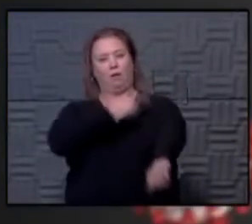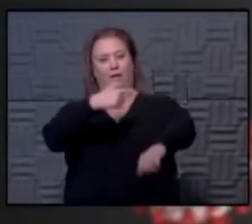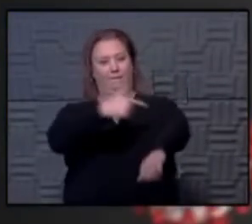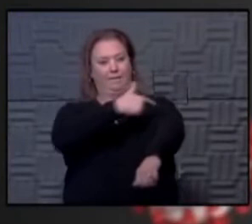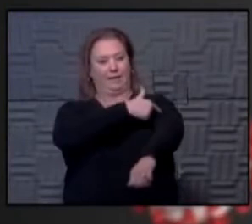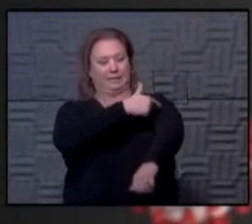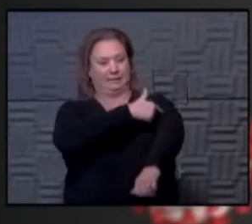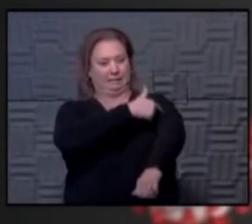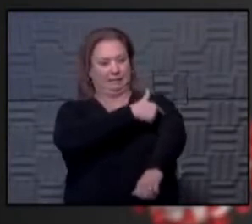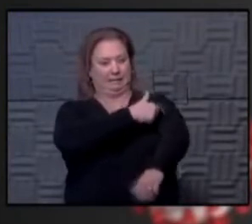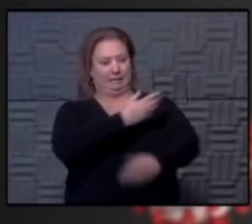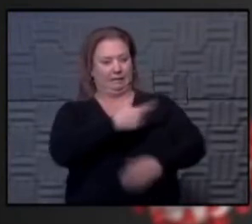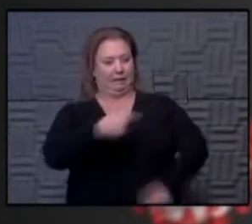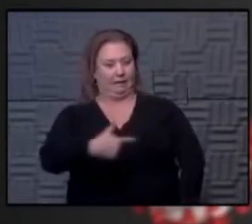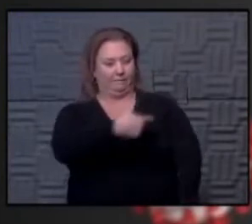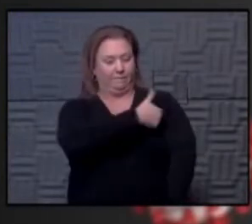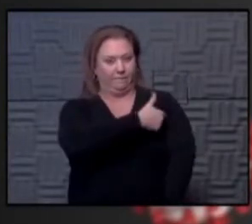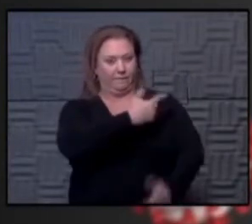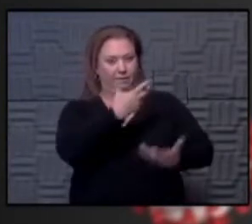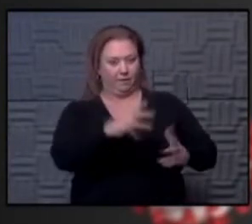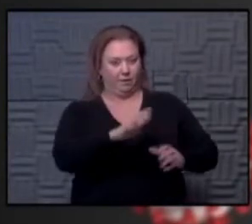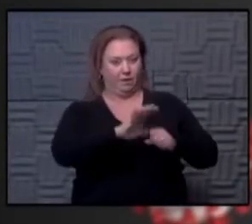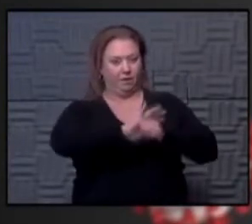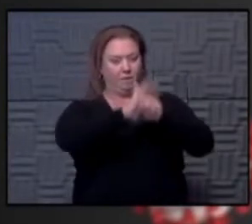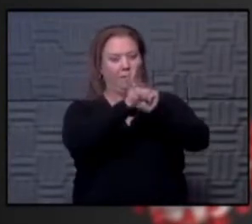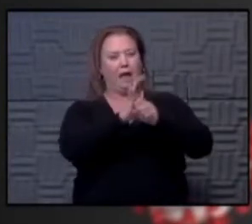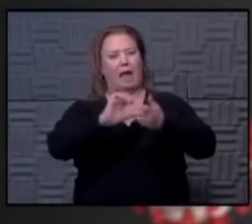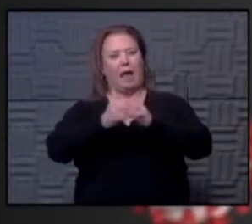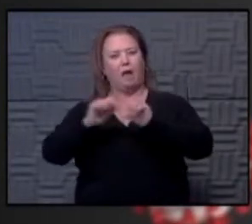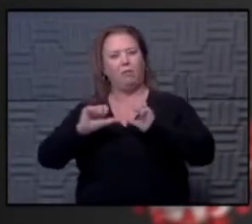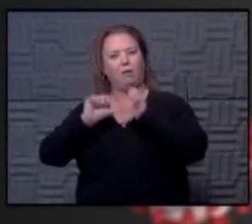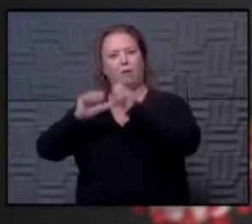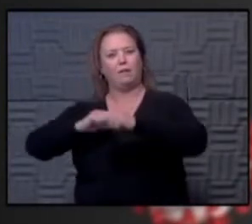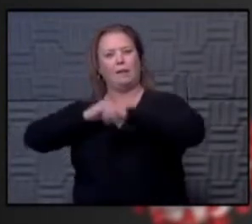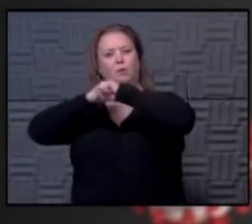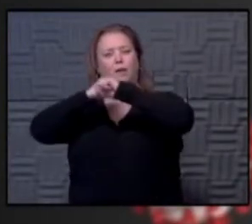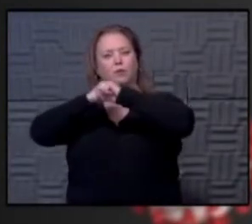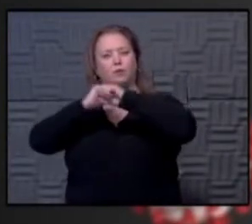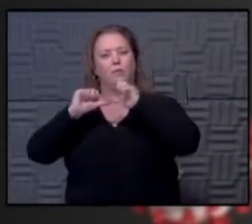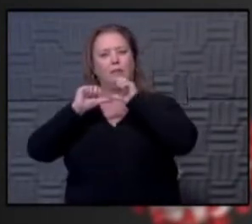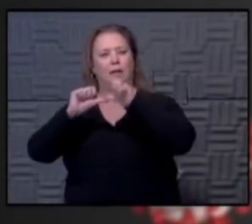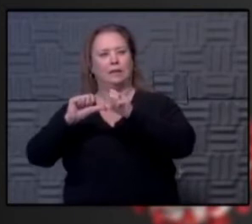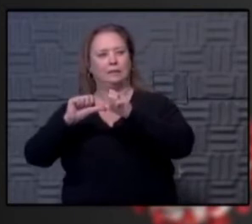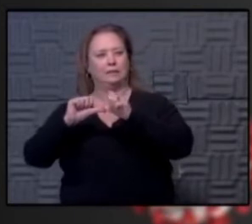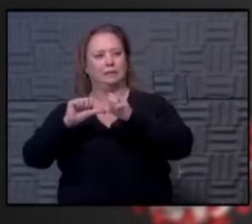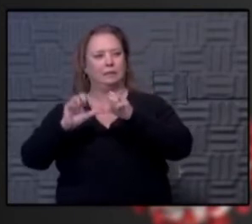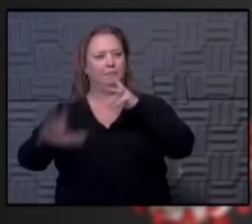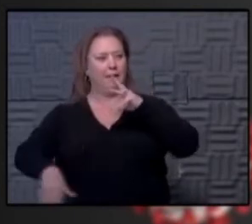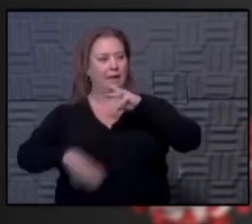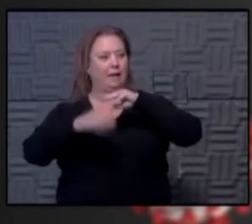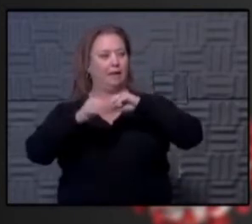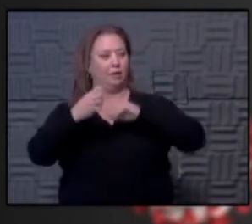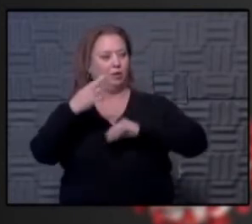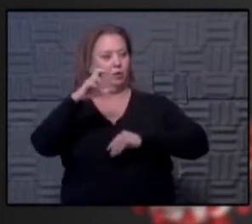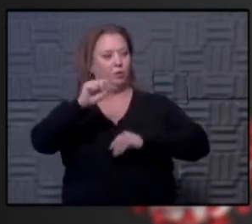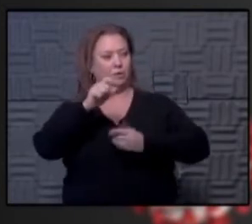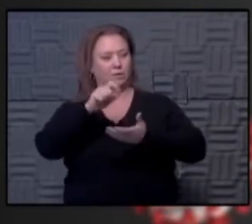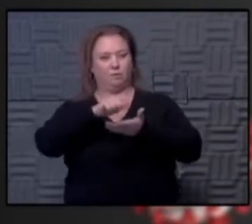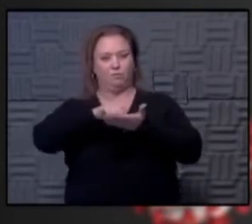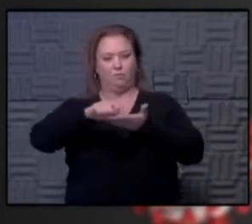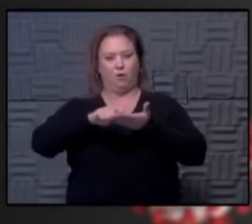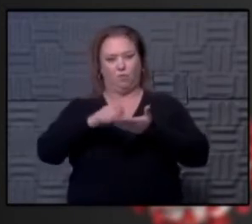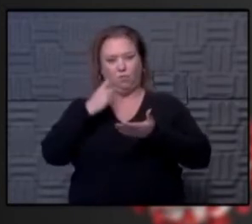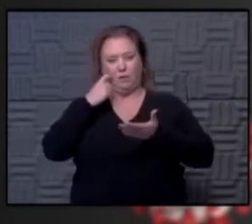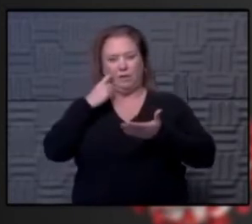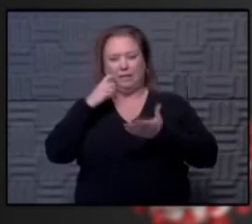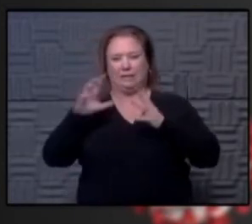once given, to be effective against COVID-19, and how long that protection will last? And I'm going to tag on with Chris. He just wrote in,